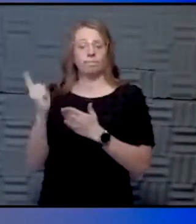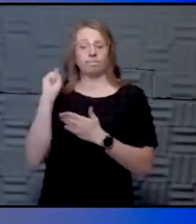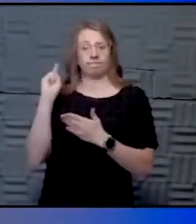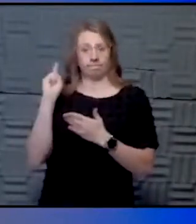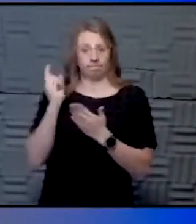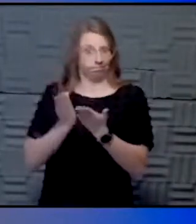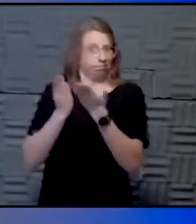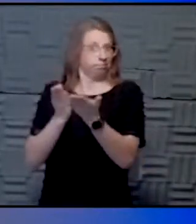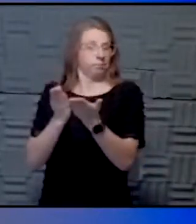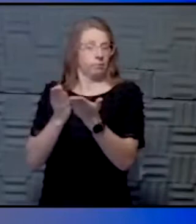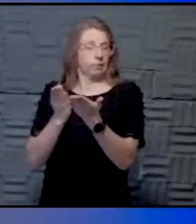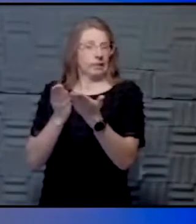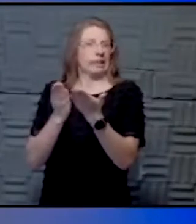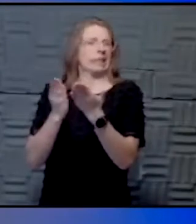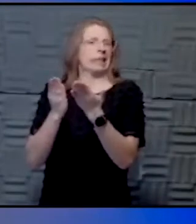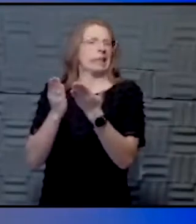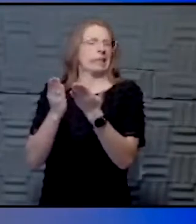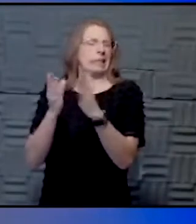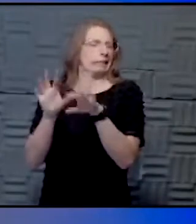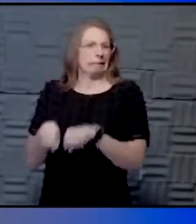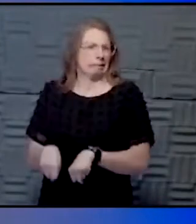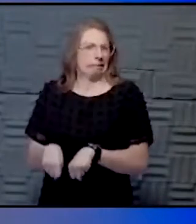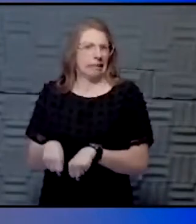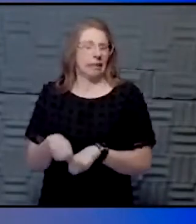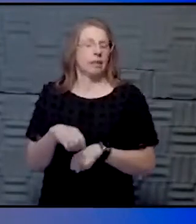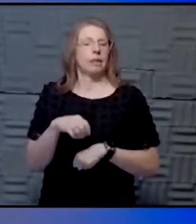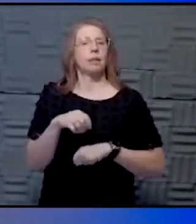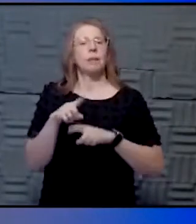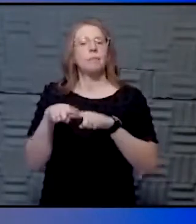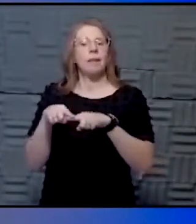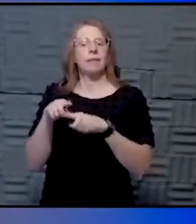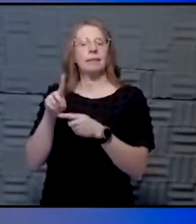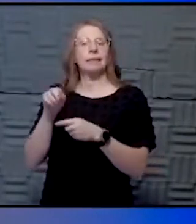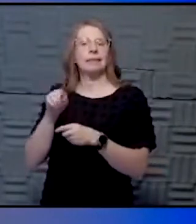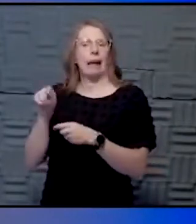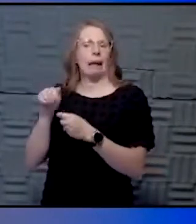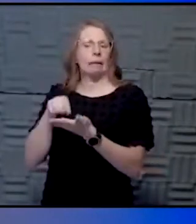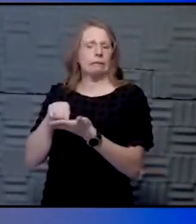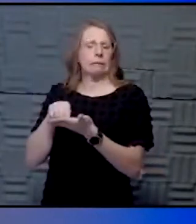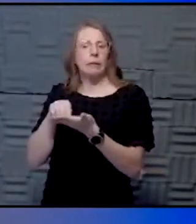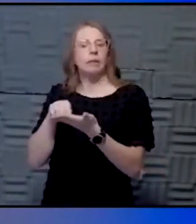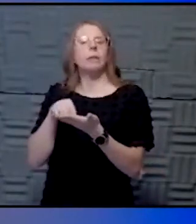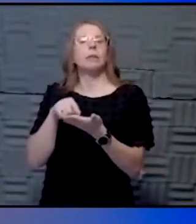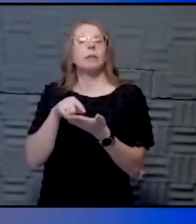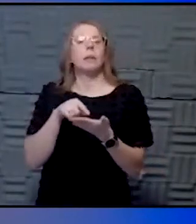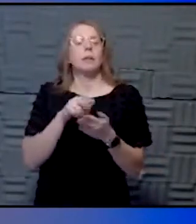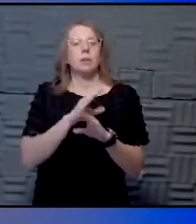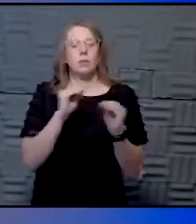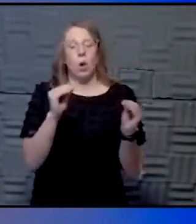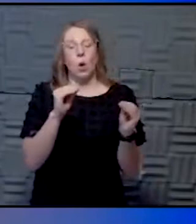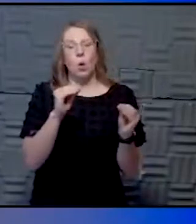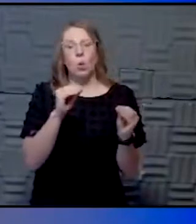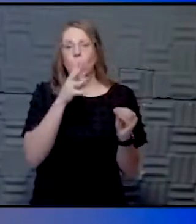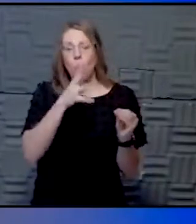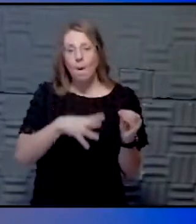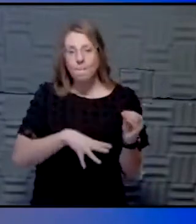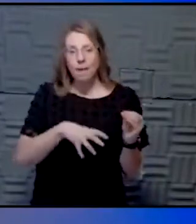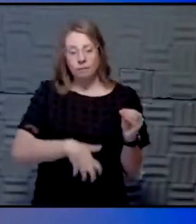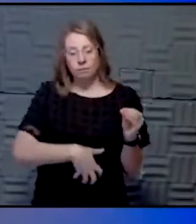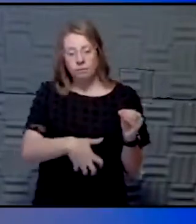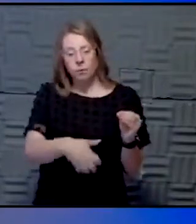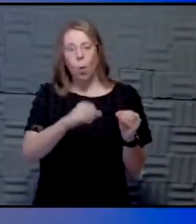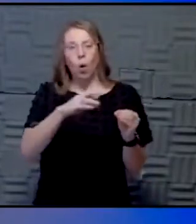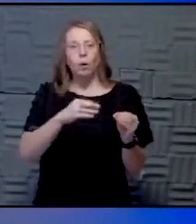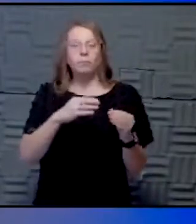say recommend and then took that back a little bit just based on data, but no pregnant woman or breastfeeding woman should be withheld the